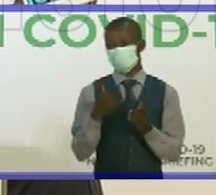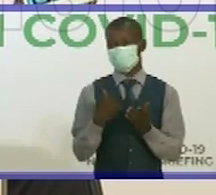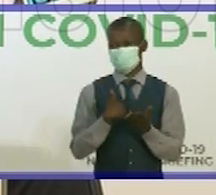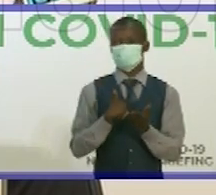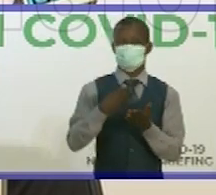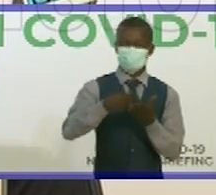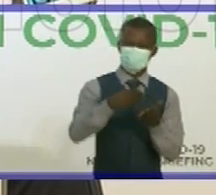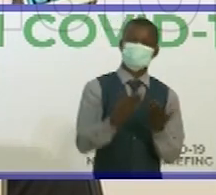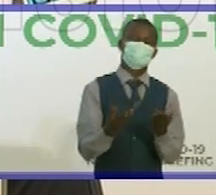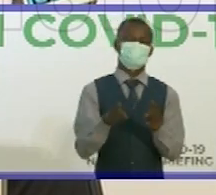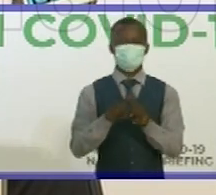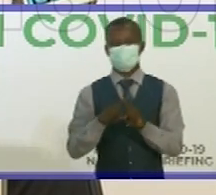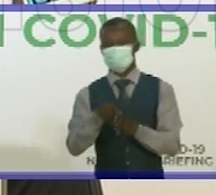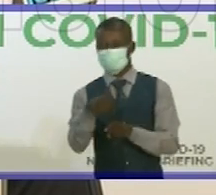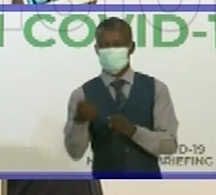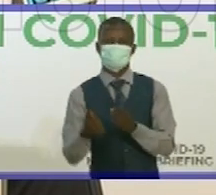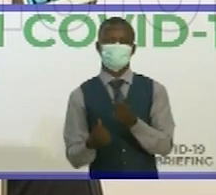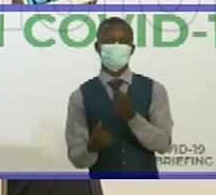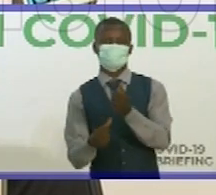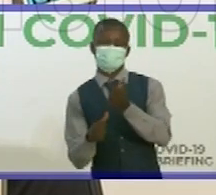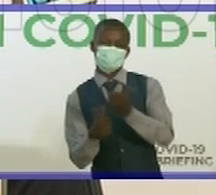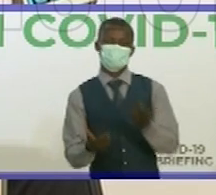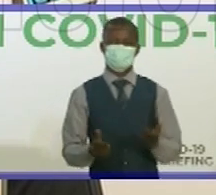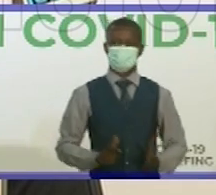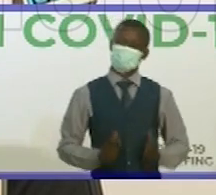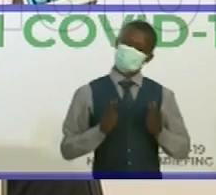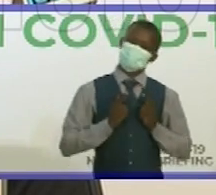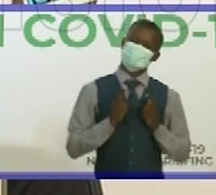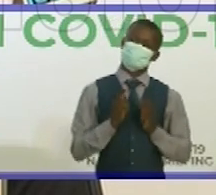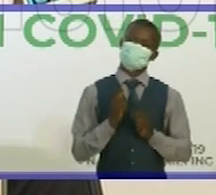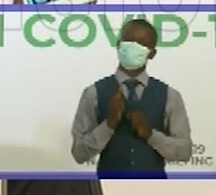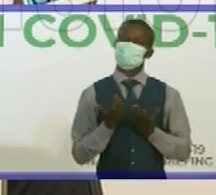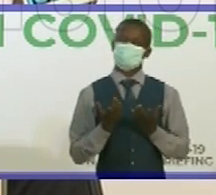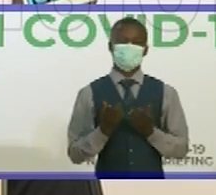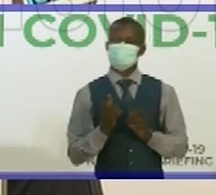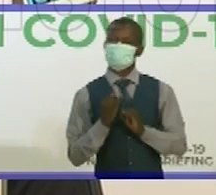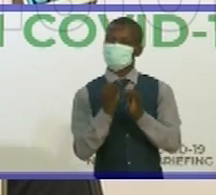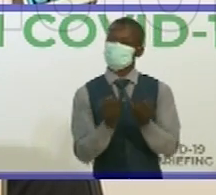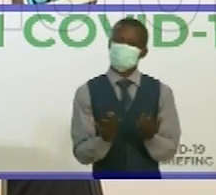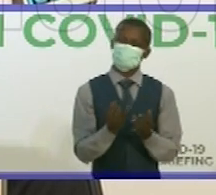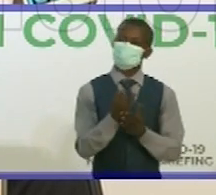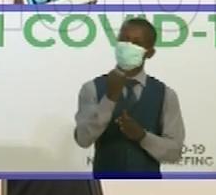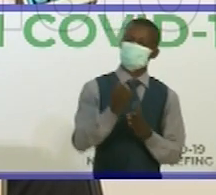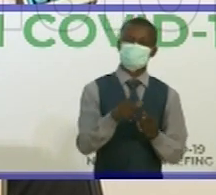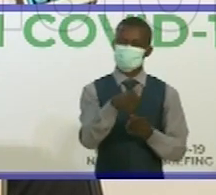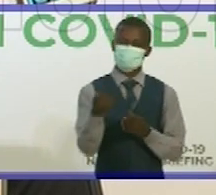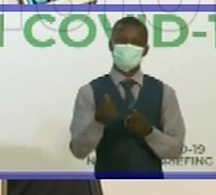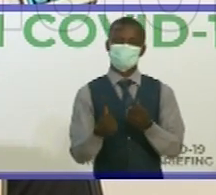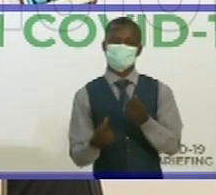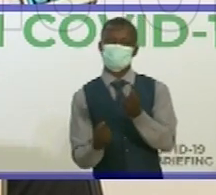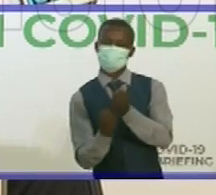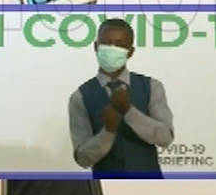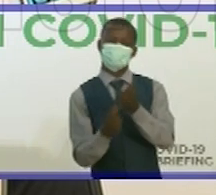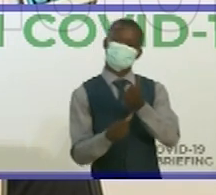life insurance and hazard allowance and so on. All those ones have been provided. And we hope to continue to chatting